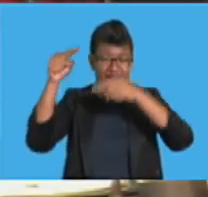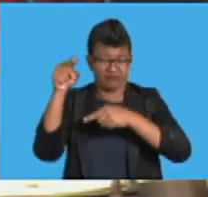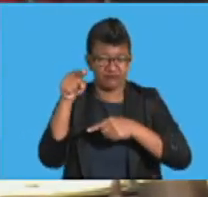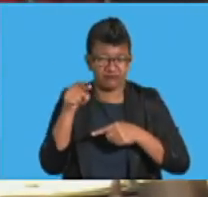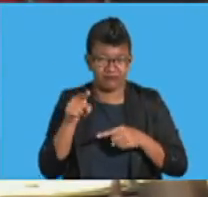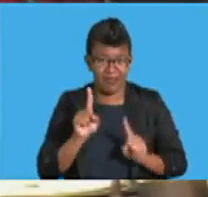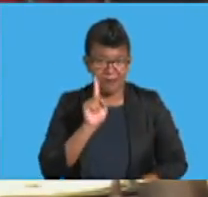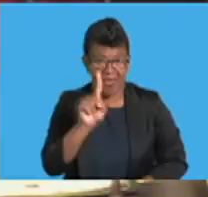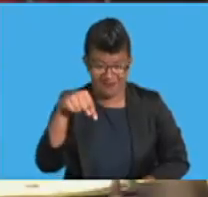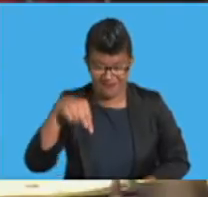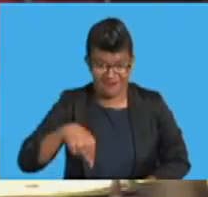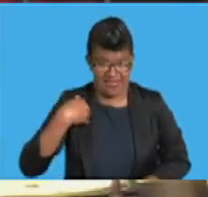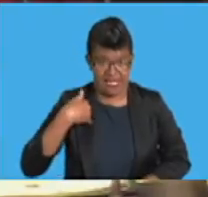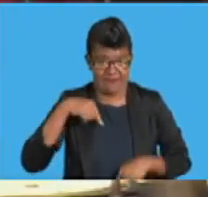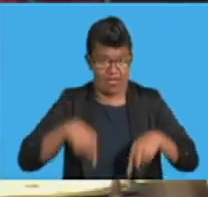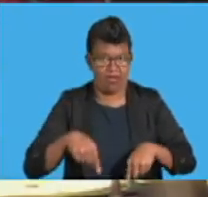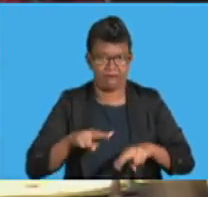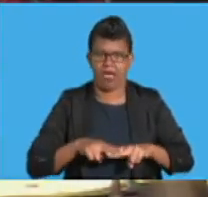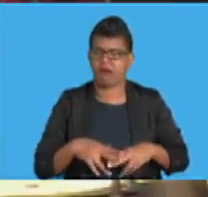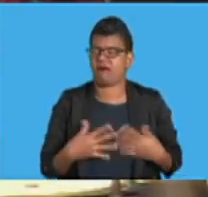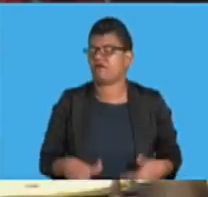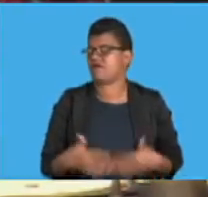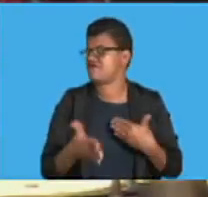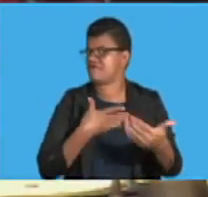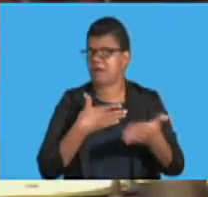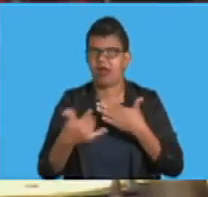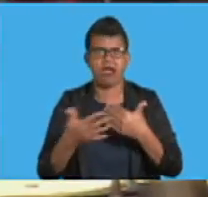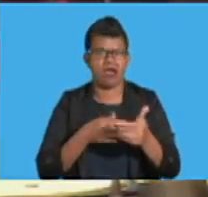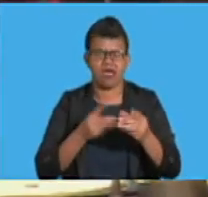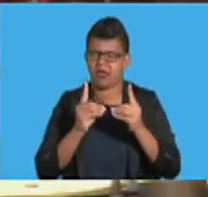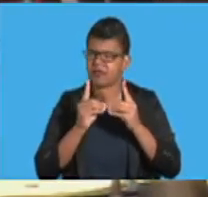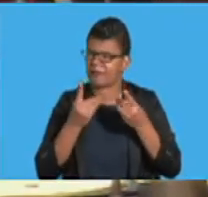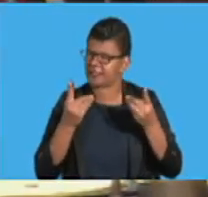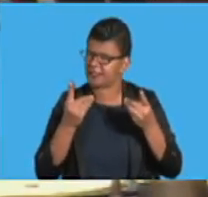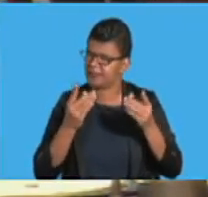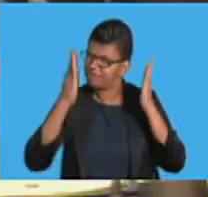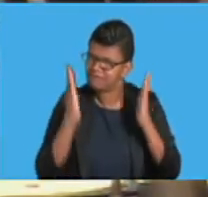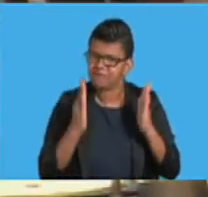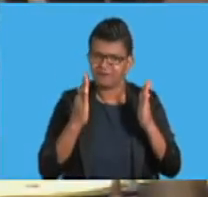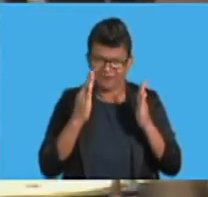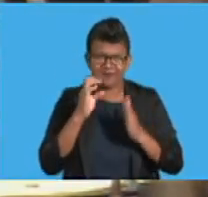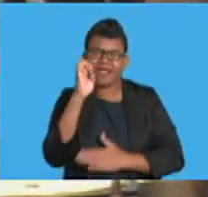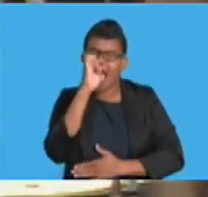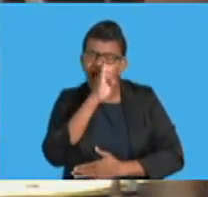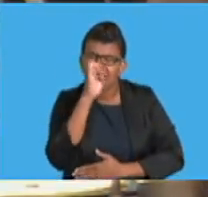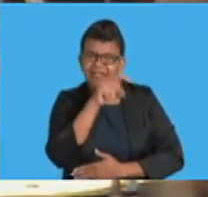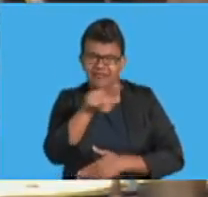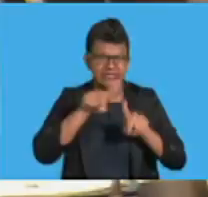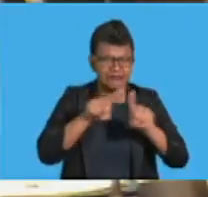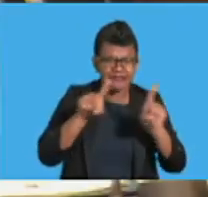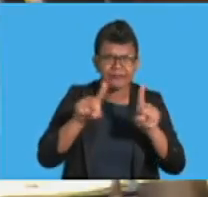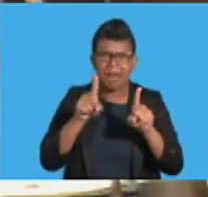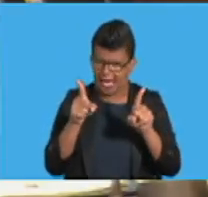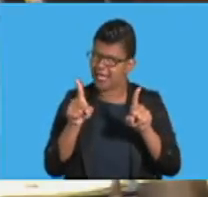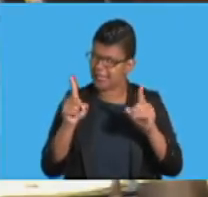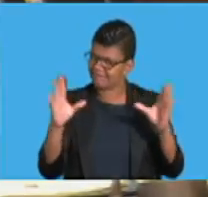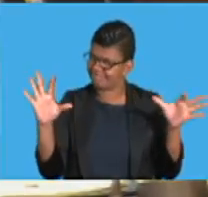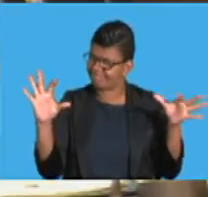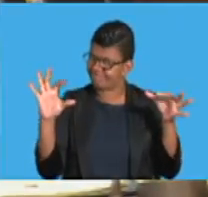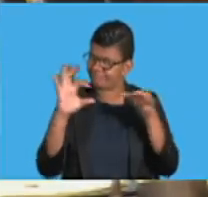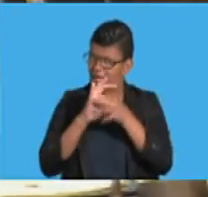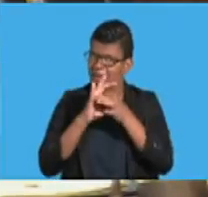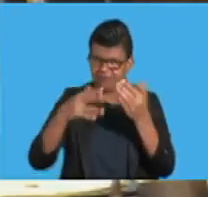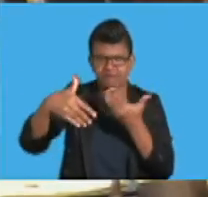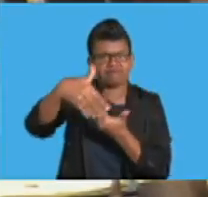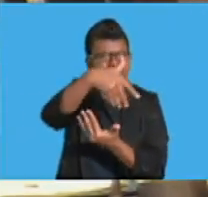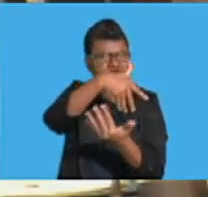where despite our cultural and religious differences, we have learned to coexist with each other peacefully. And Madam Speaker, as members